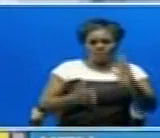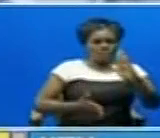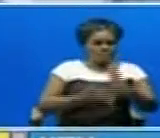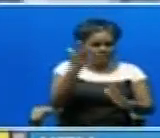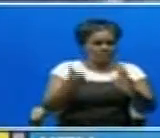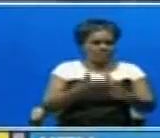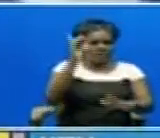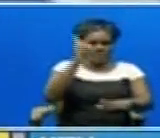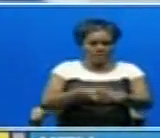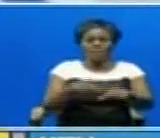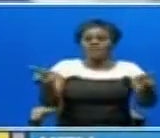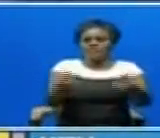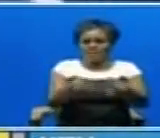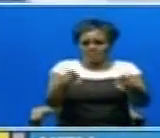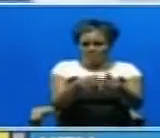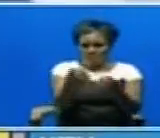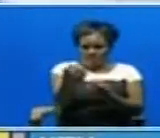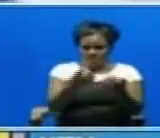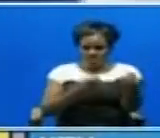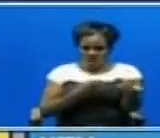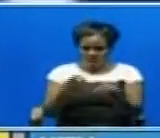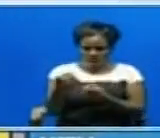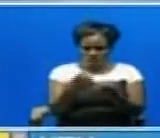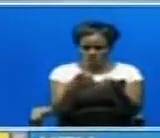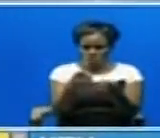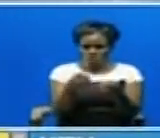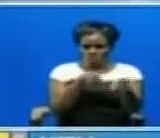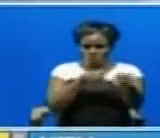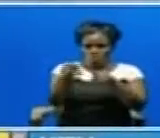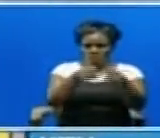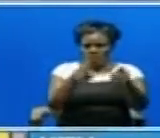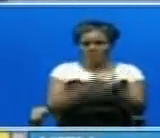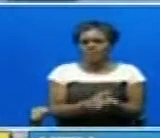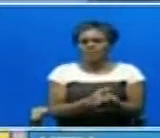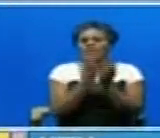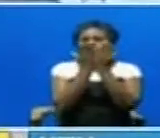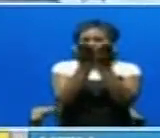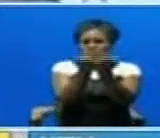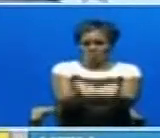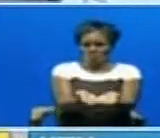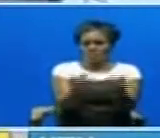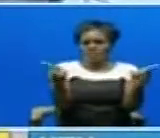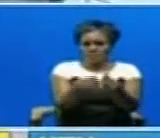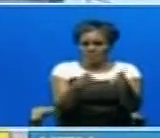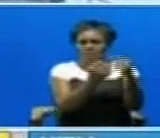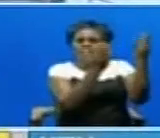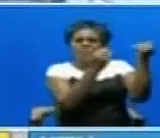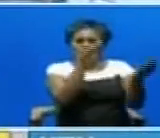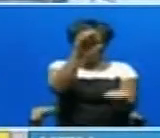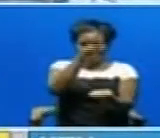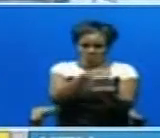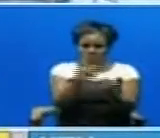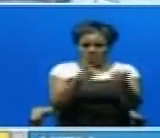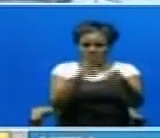time possible, but also an attraction for its tourists. The Likoni cable cars are also expected to reduce